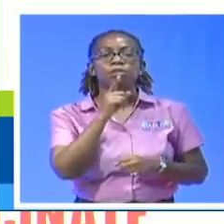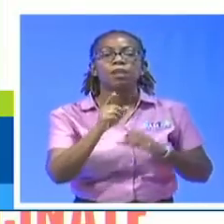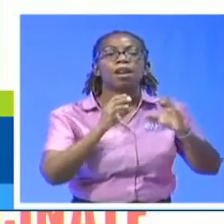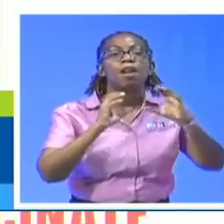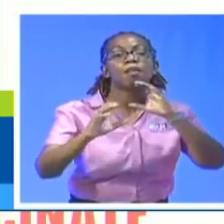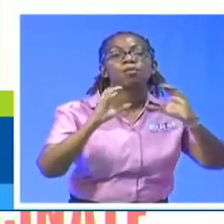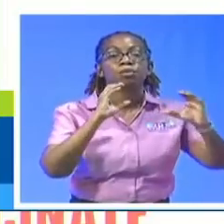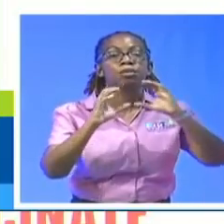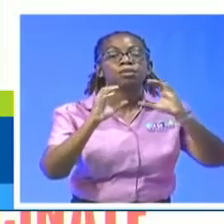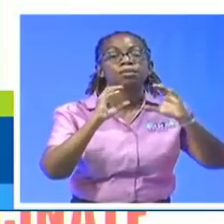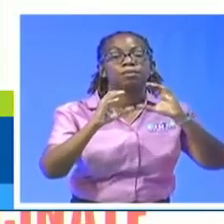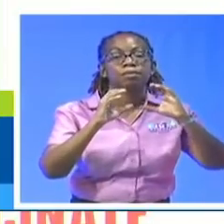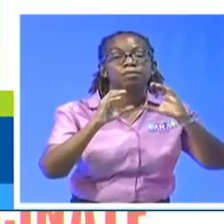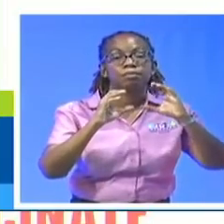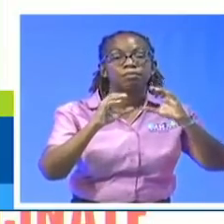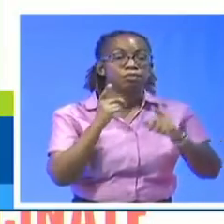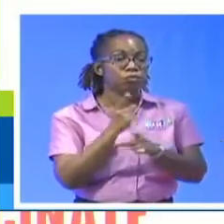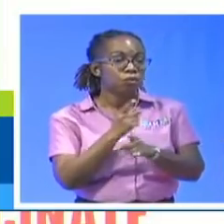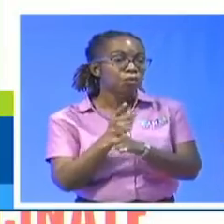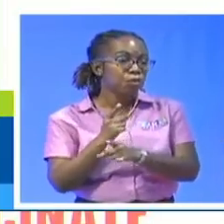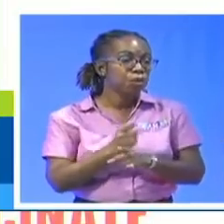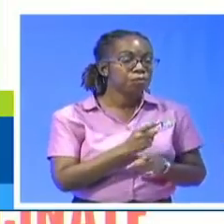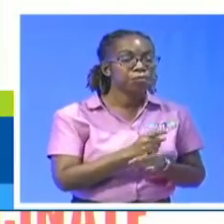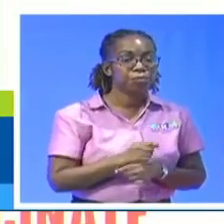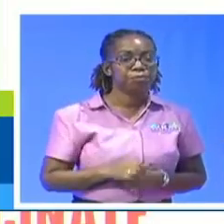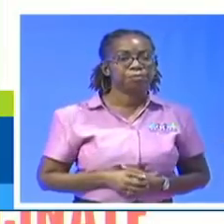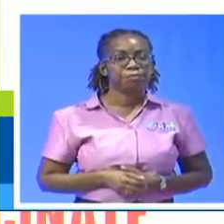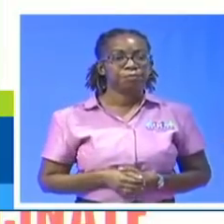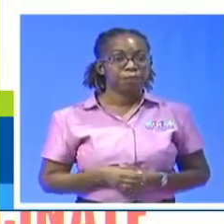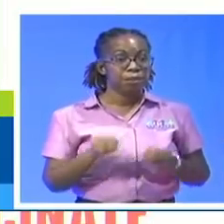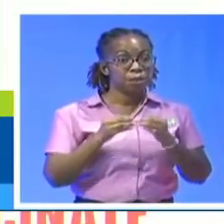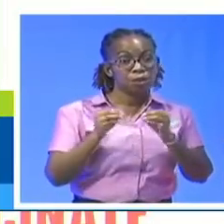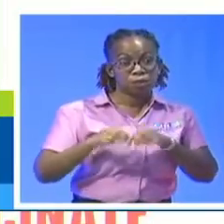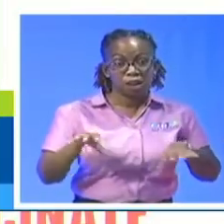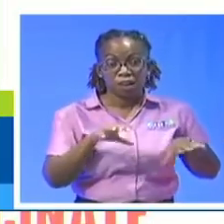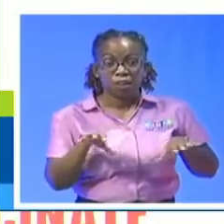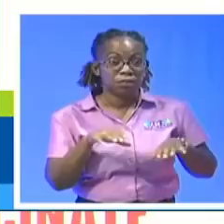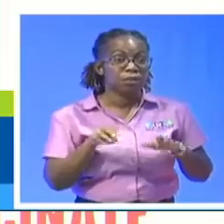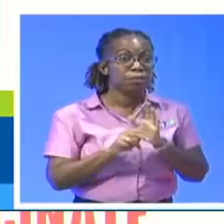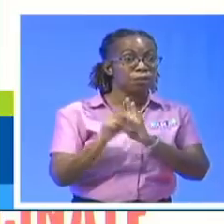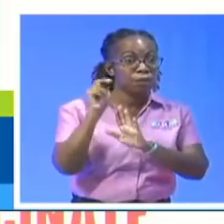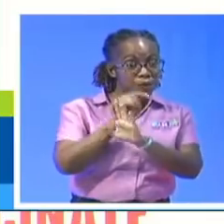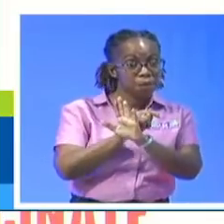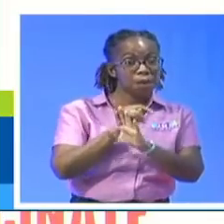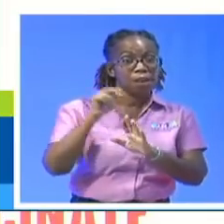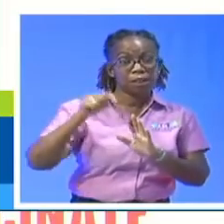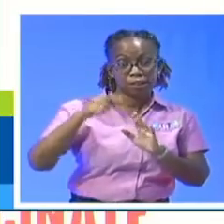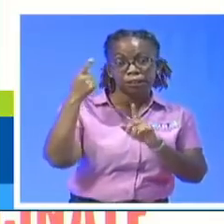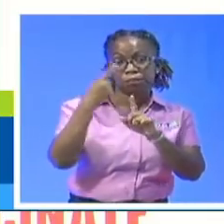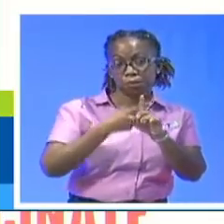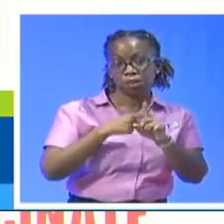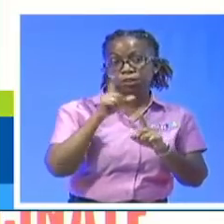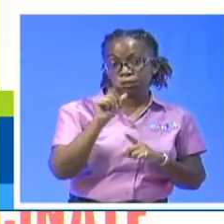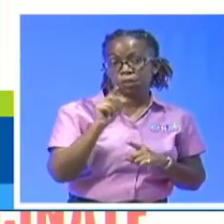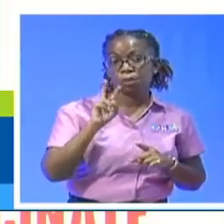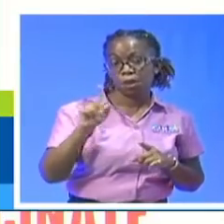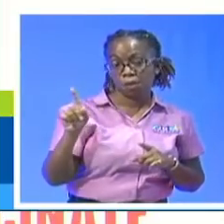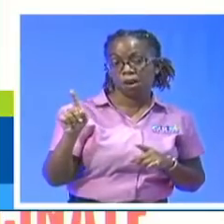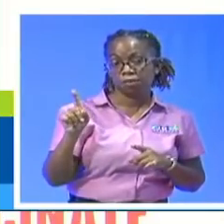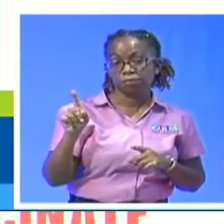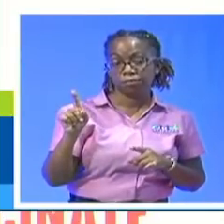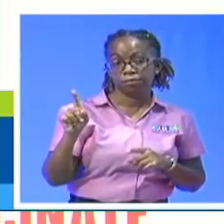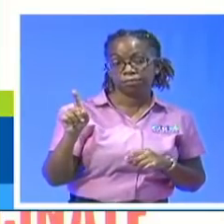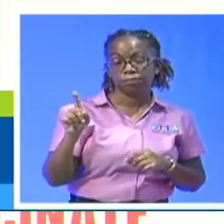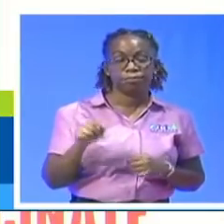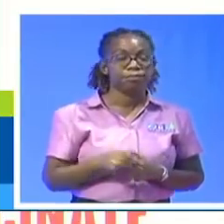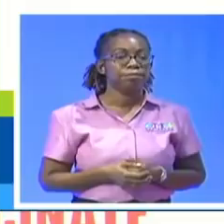few. Our heightened activities since November of 2021, following the peaks that we've identified from as early